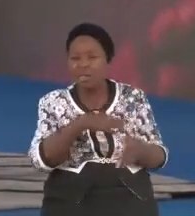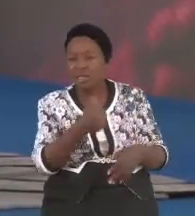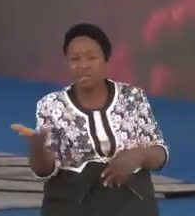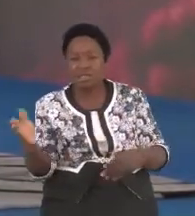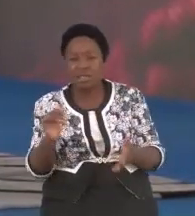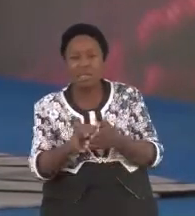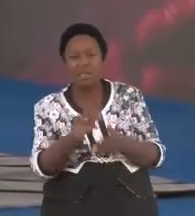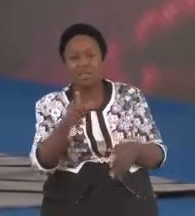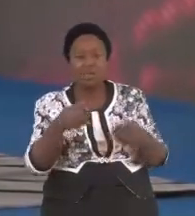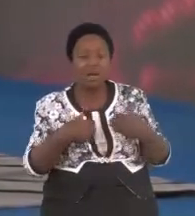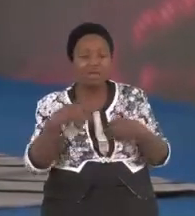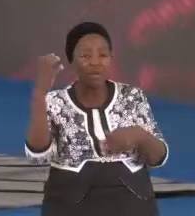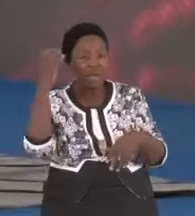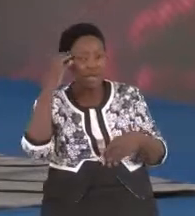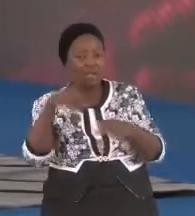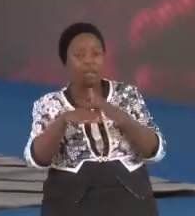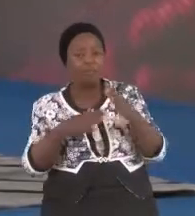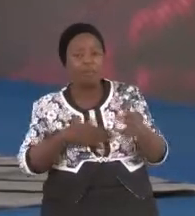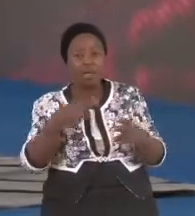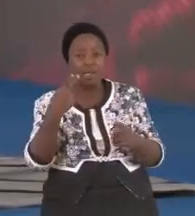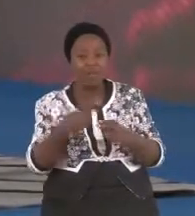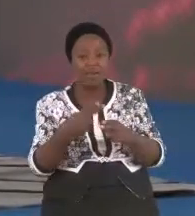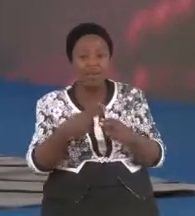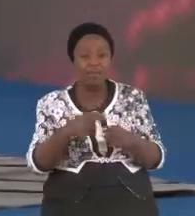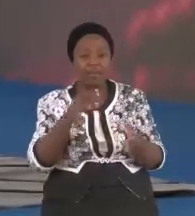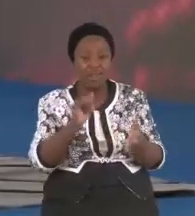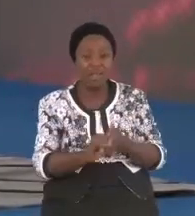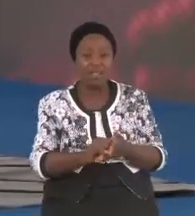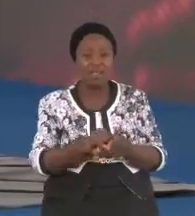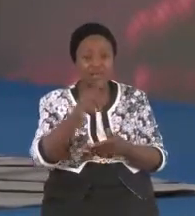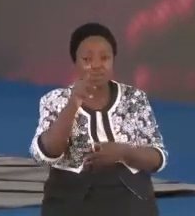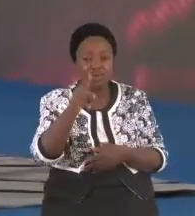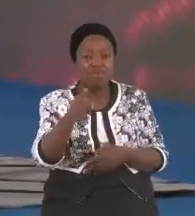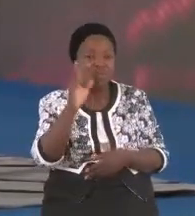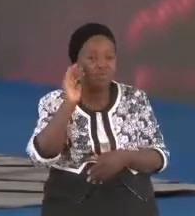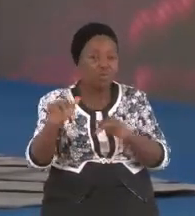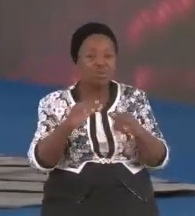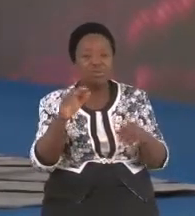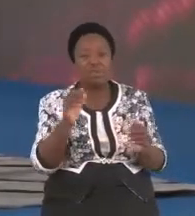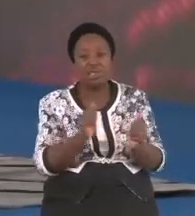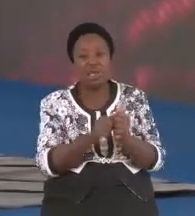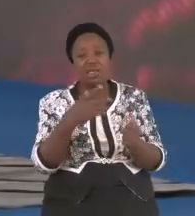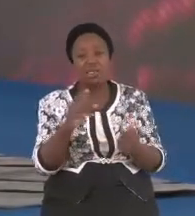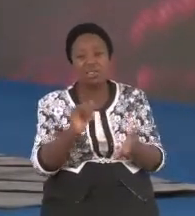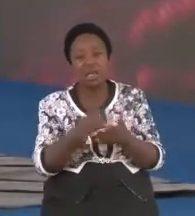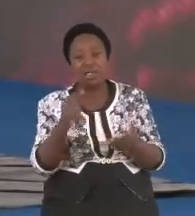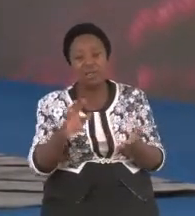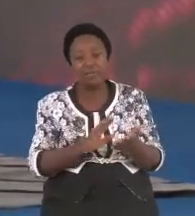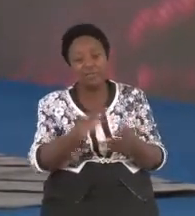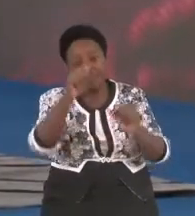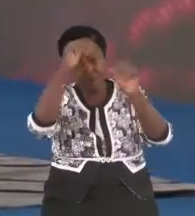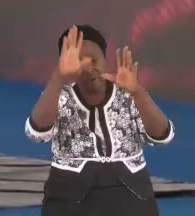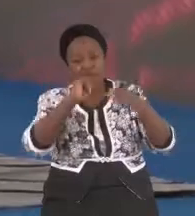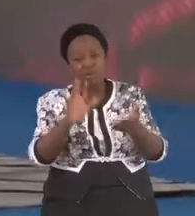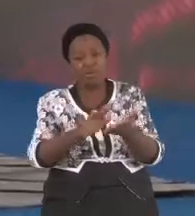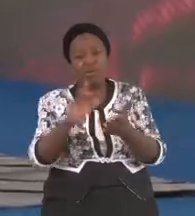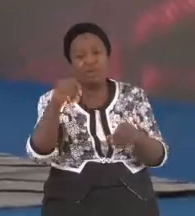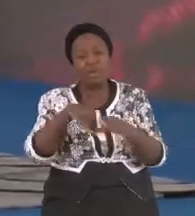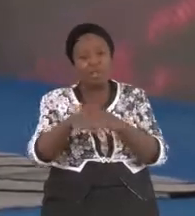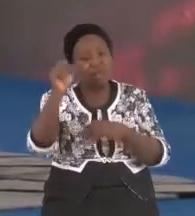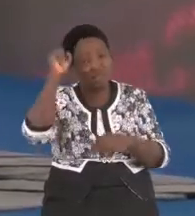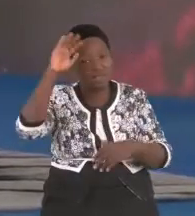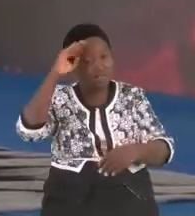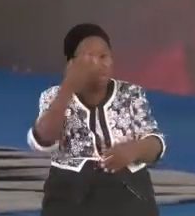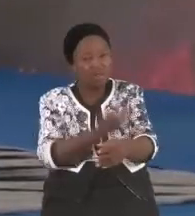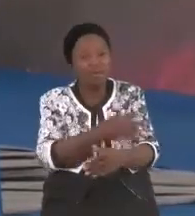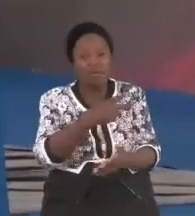that will I do, that the Father may be glorified in the Son. Then in verse 14, if